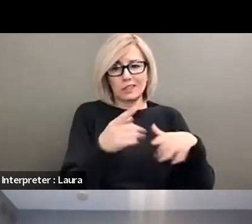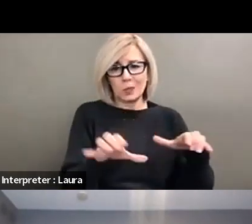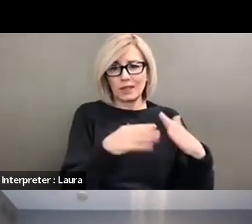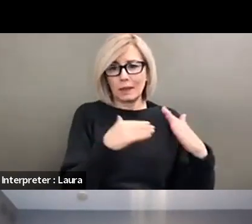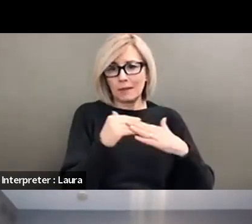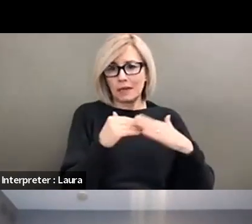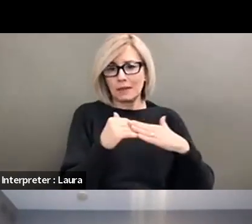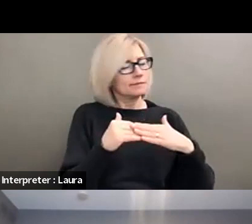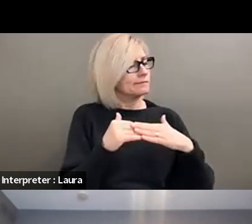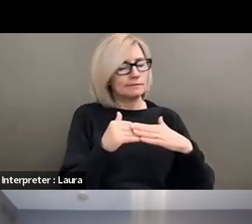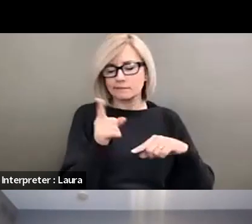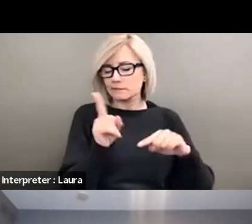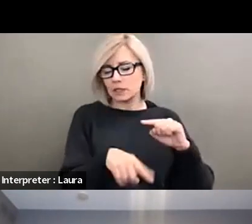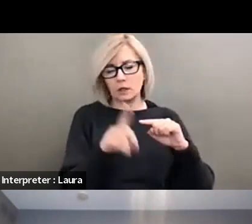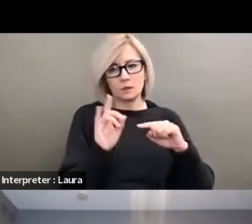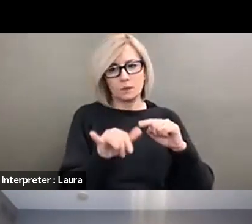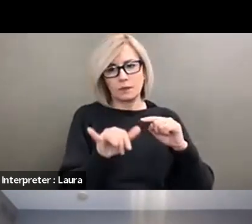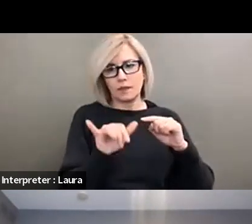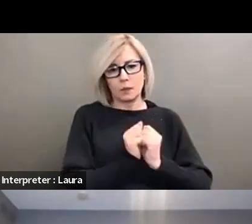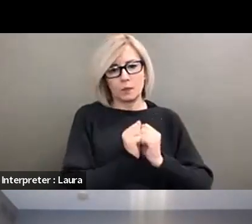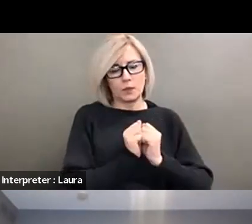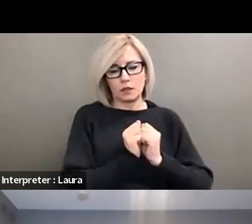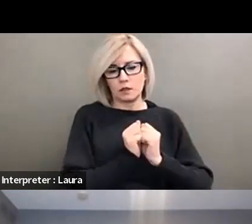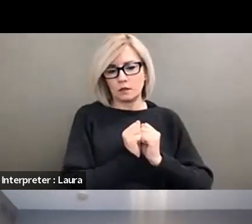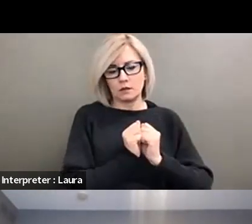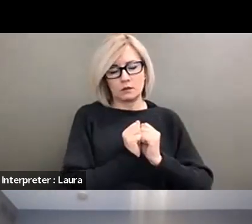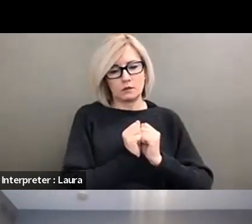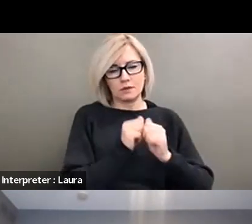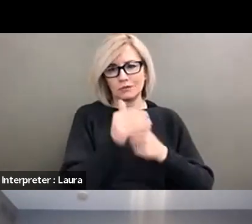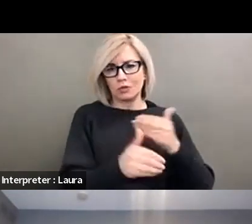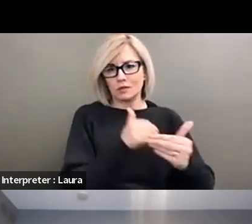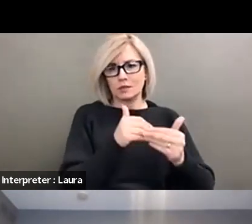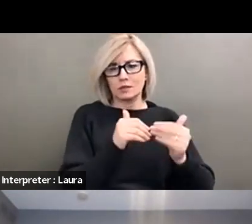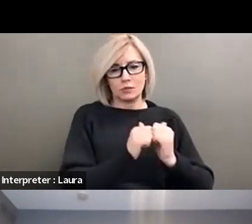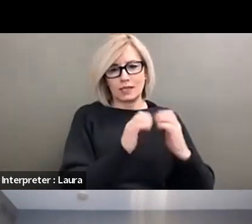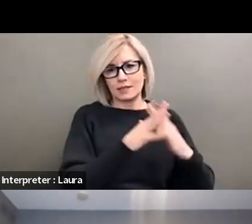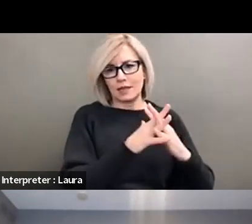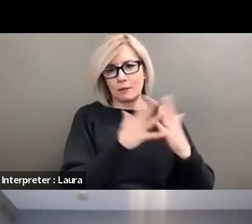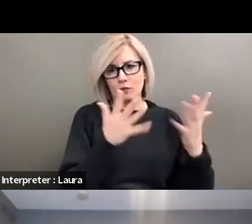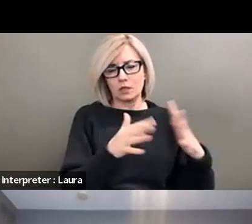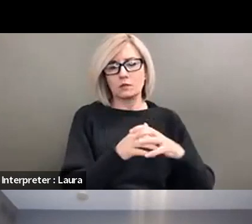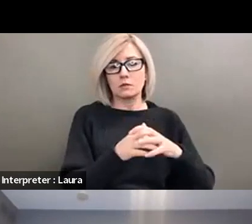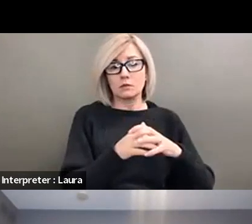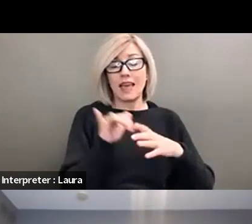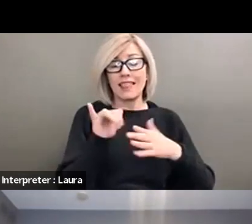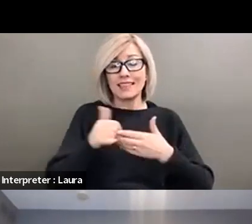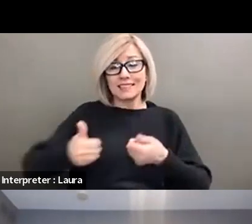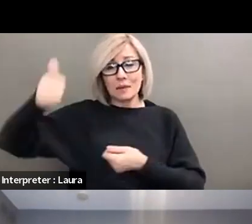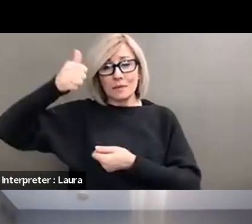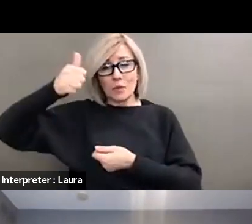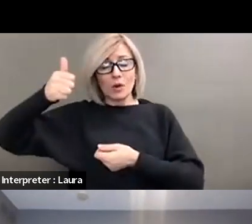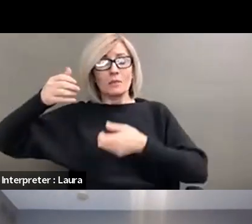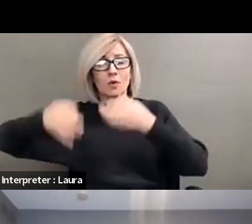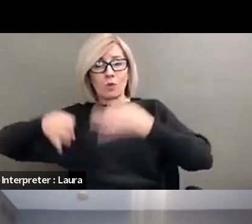thing, you can't do that with the process that's been set up. And this was a Supreme Court task